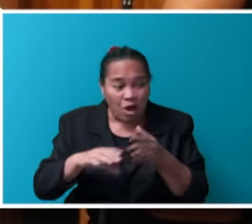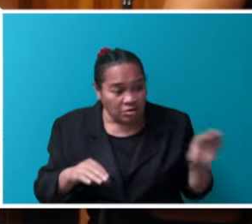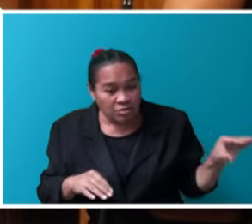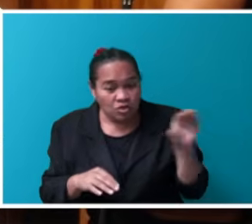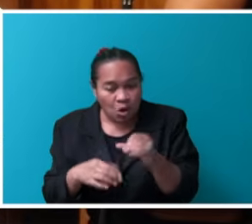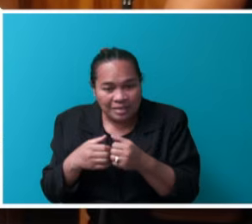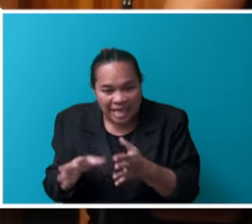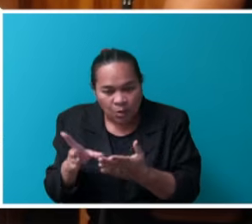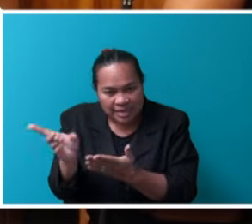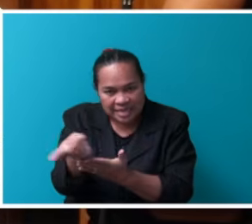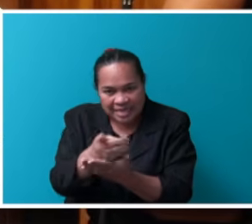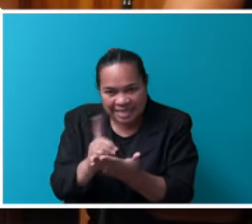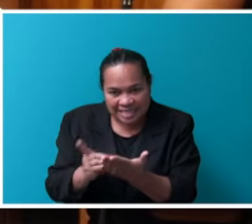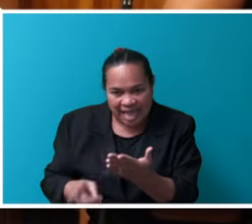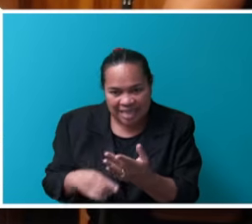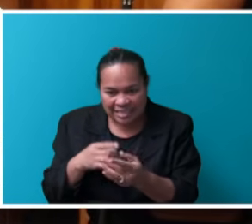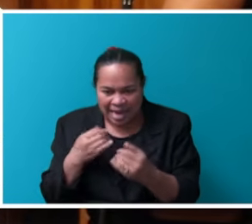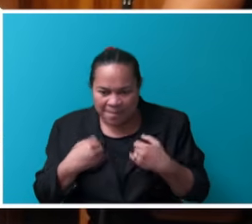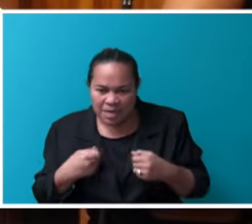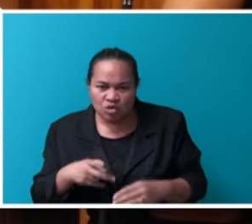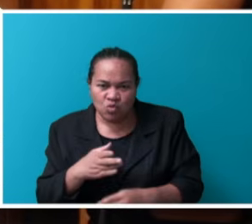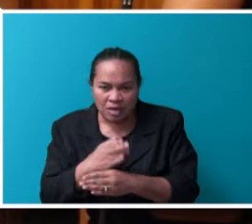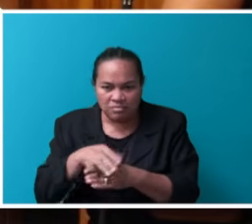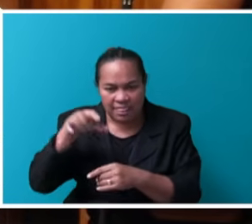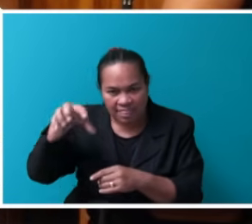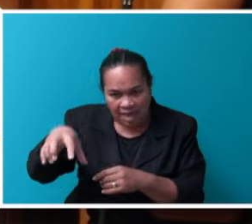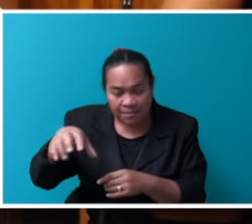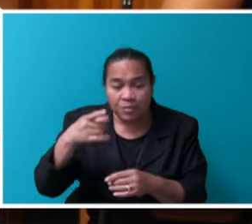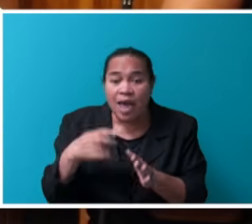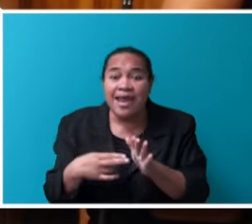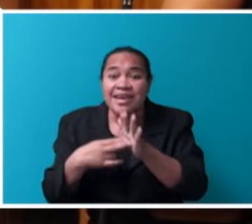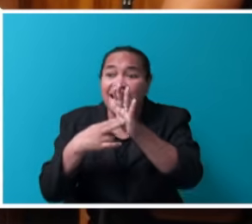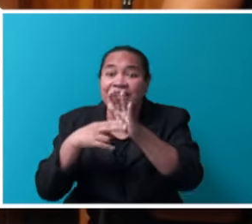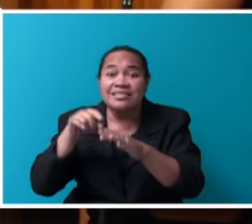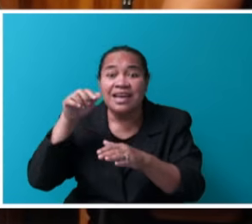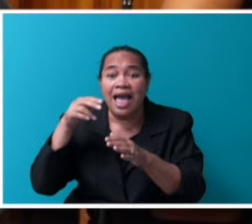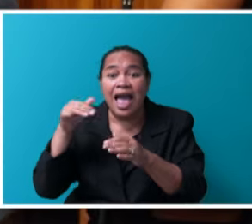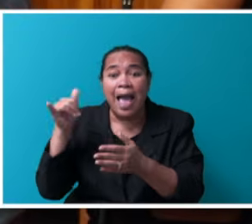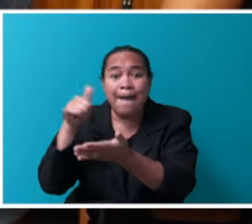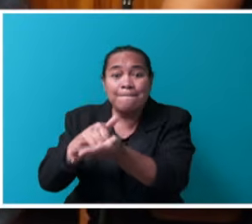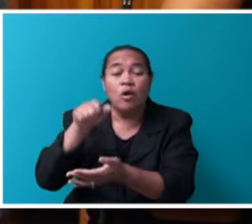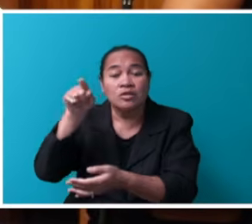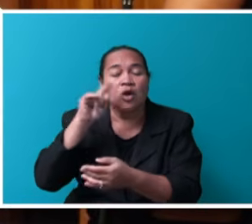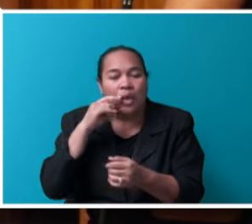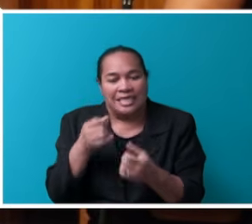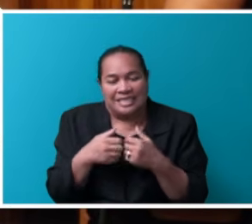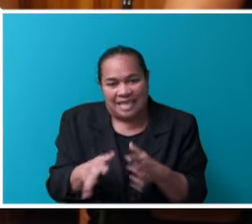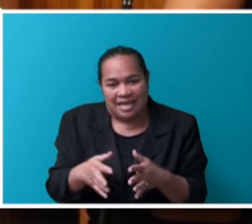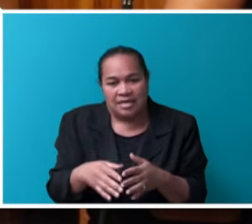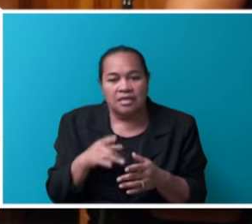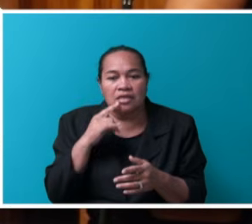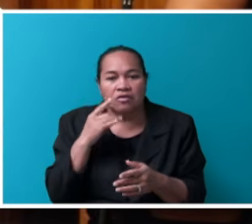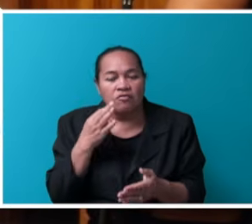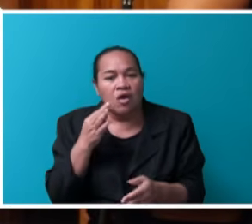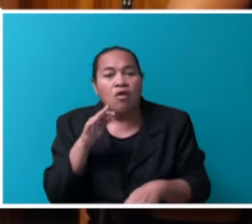and implementation works. At the same time, airport barrier protection works in Nandi will begin, which is fully grant funded